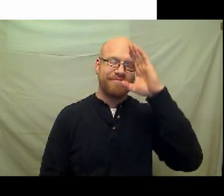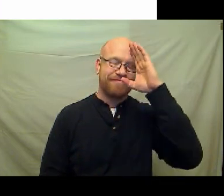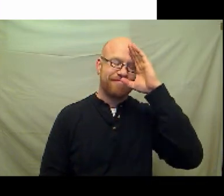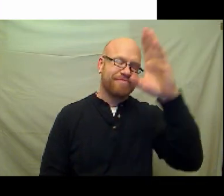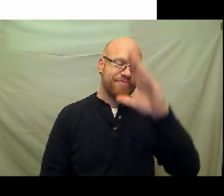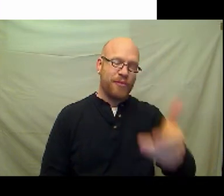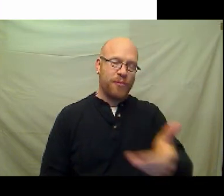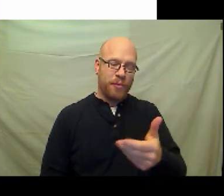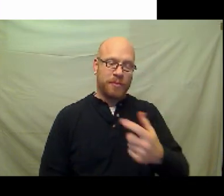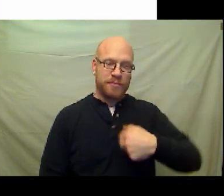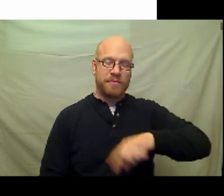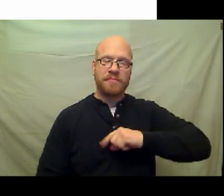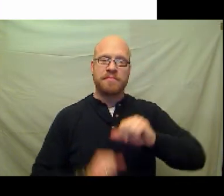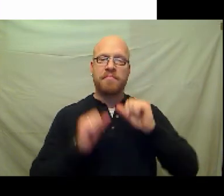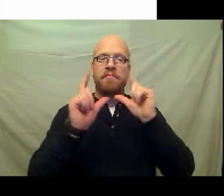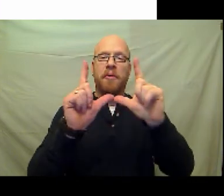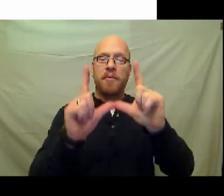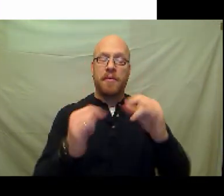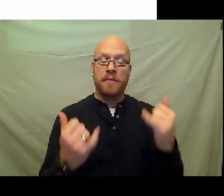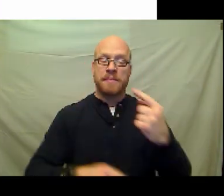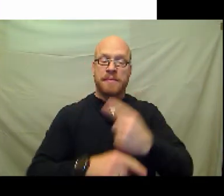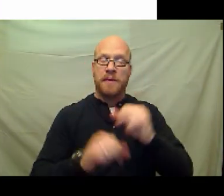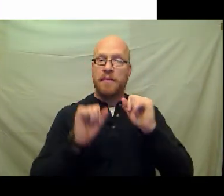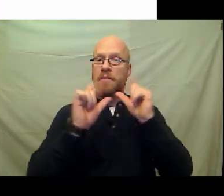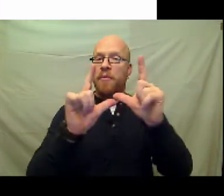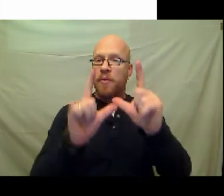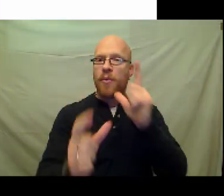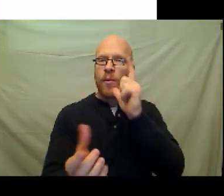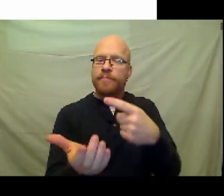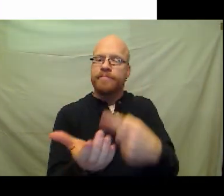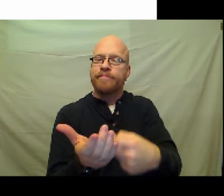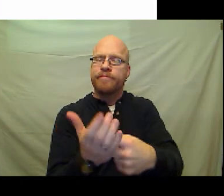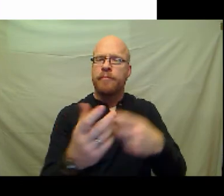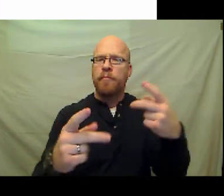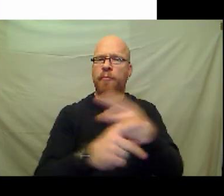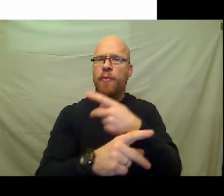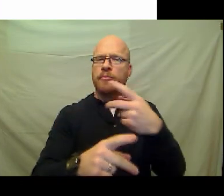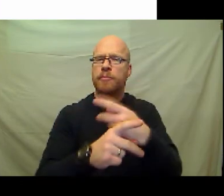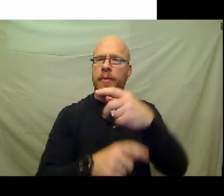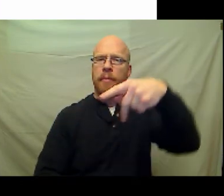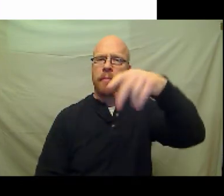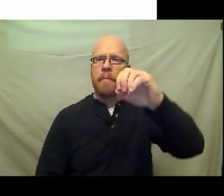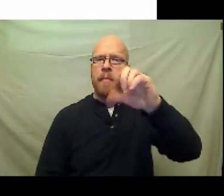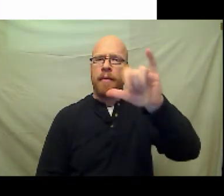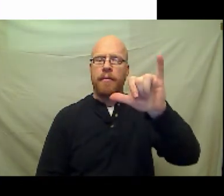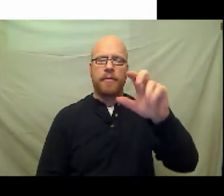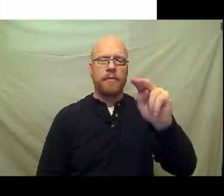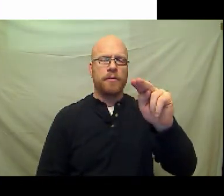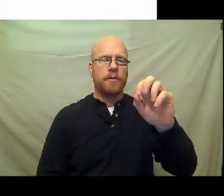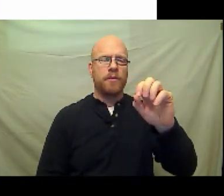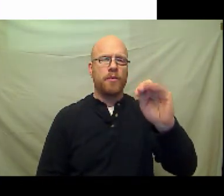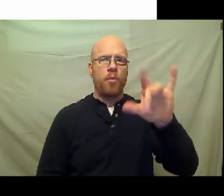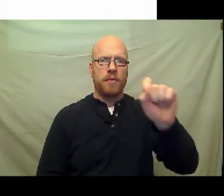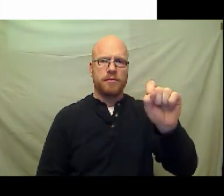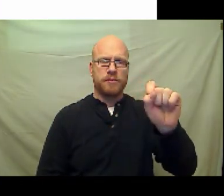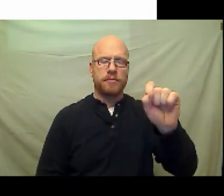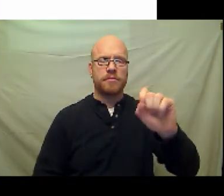Well, hello, welcome to this vlog. Today's vlog, we're going to talk about